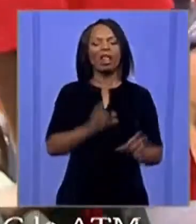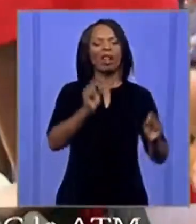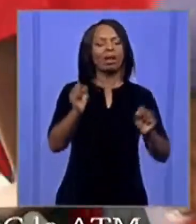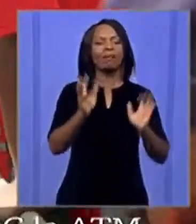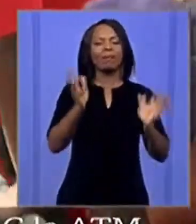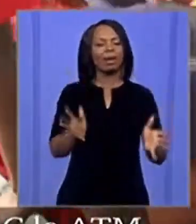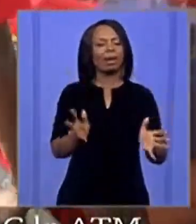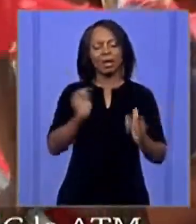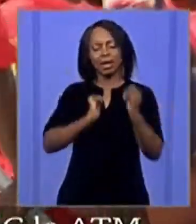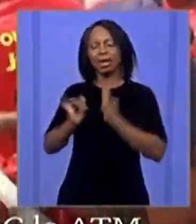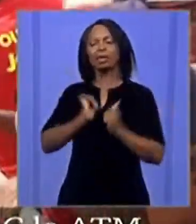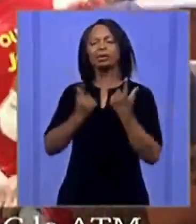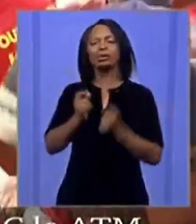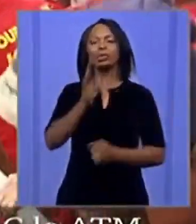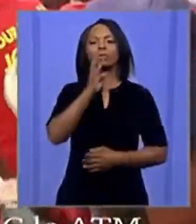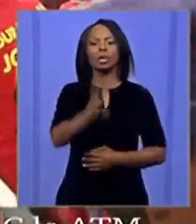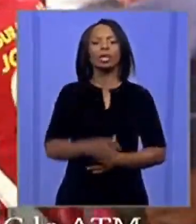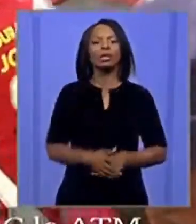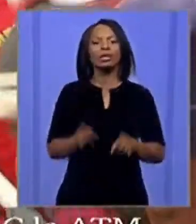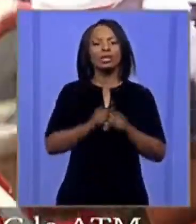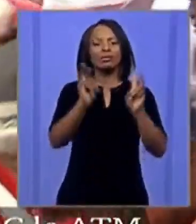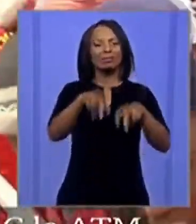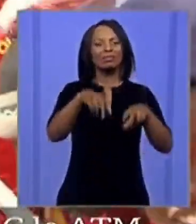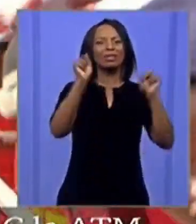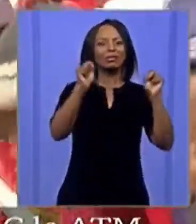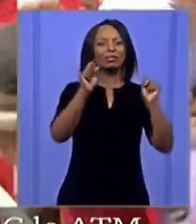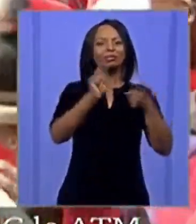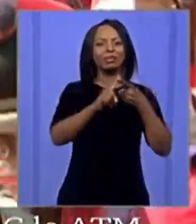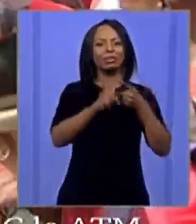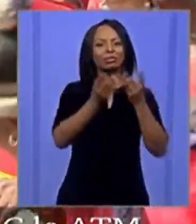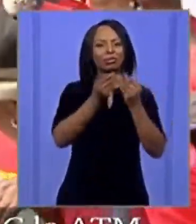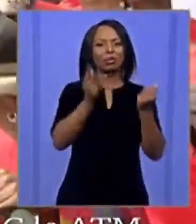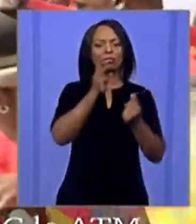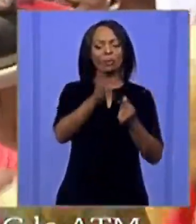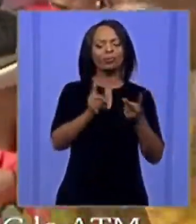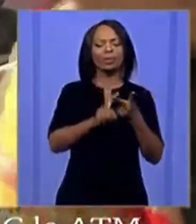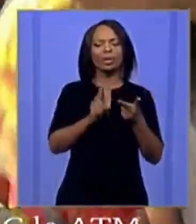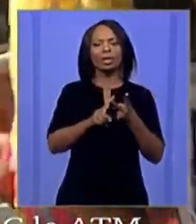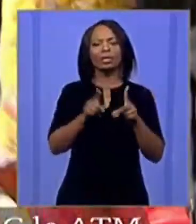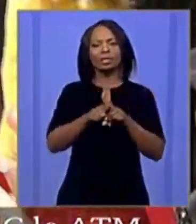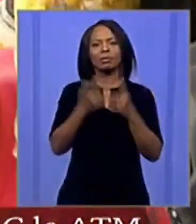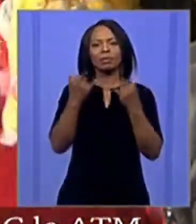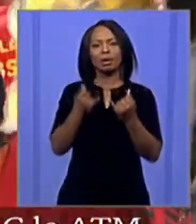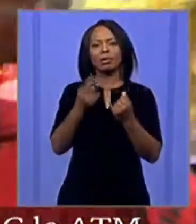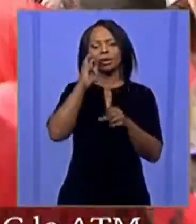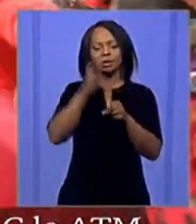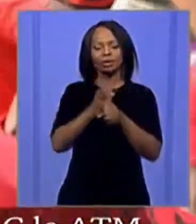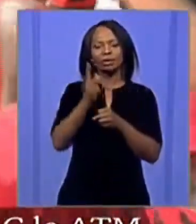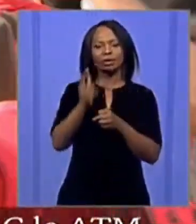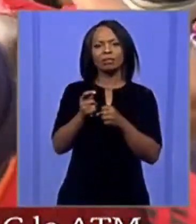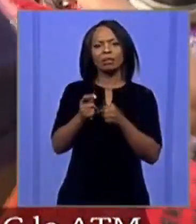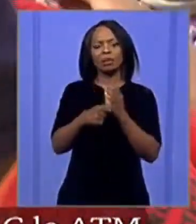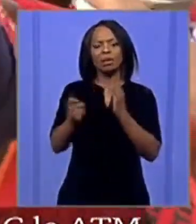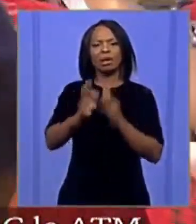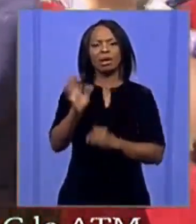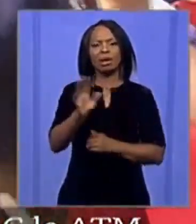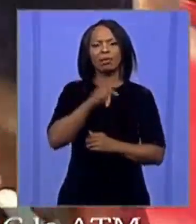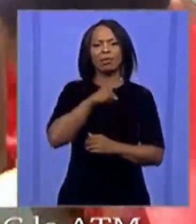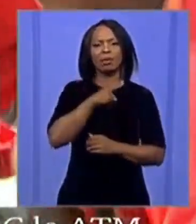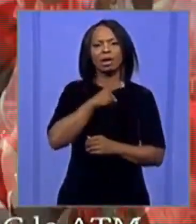ka gangwe kgaogo e rulagantsweng ya motlakase, go oketsa madi a dikotlo gabedi, go tlamela ka madi a dikotlo